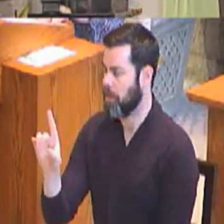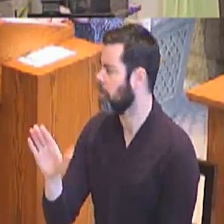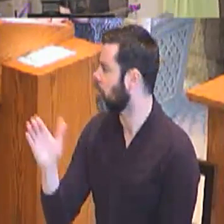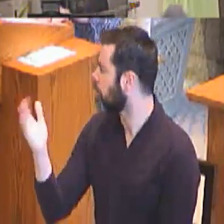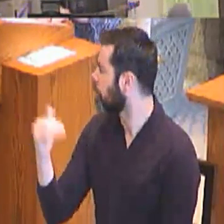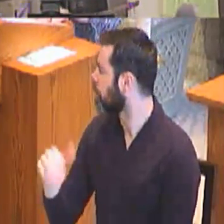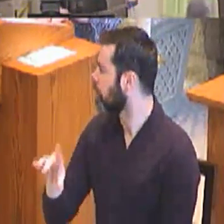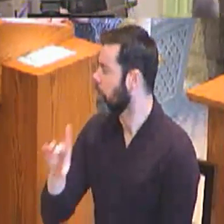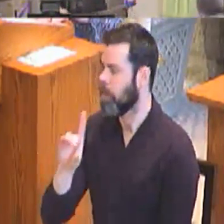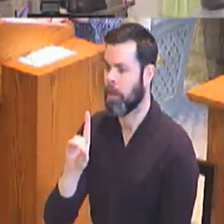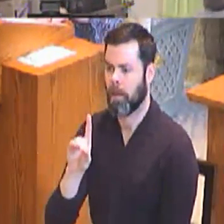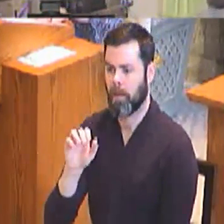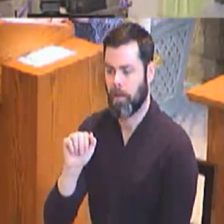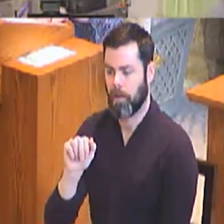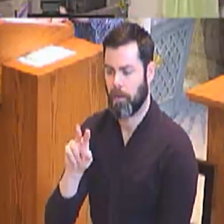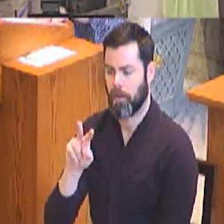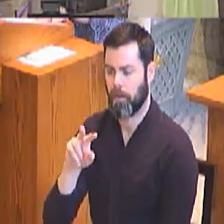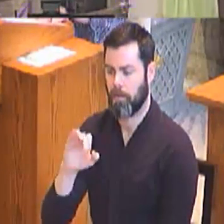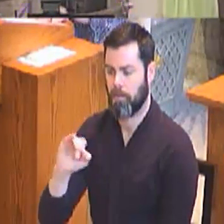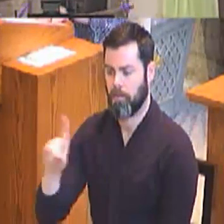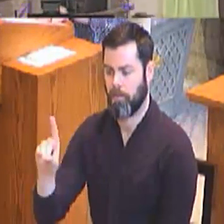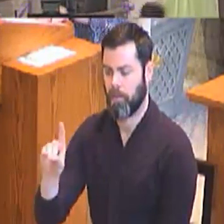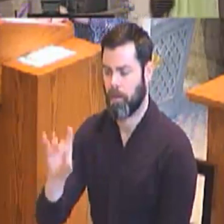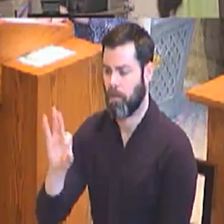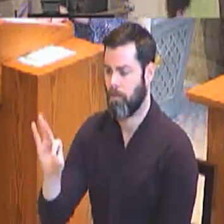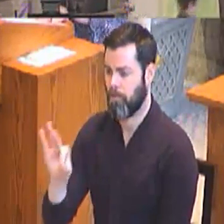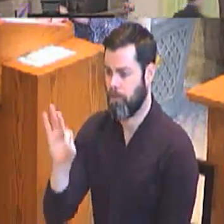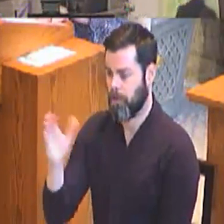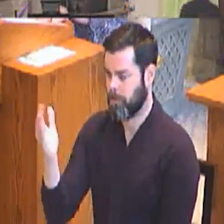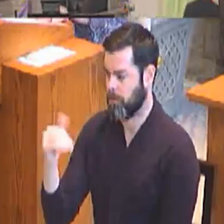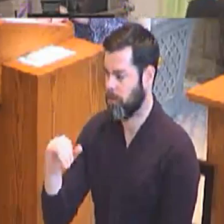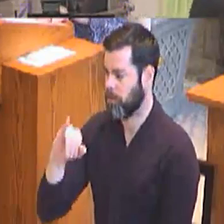David Fultz, Julie Gann,